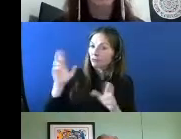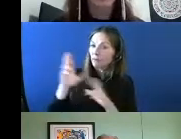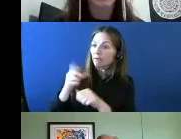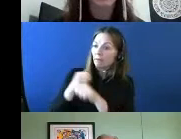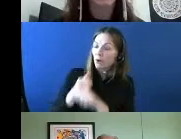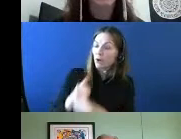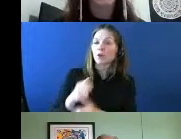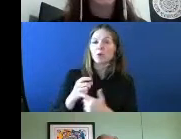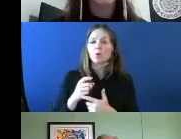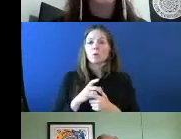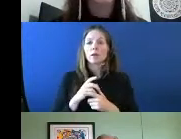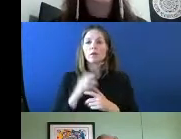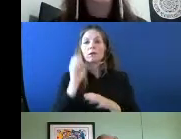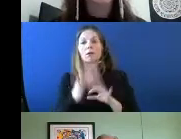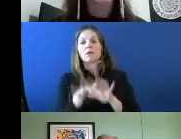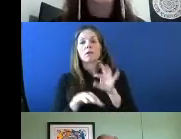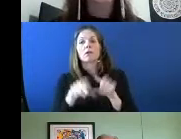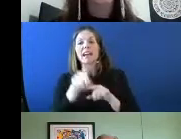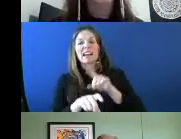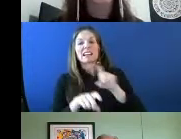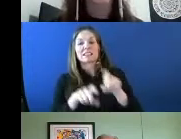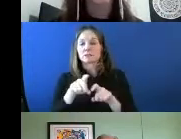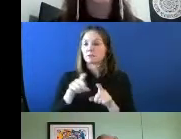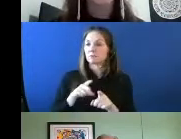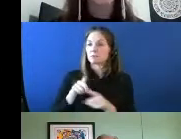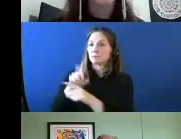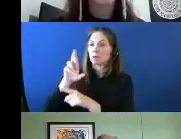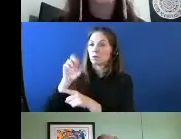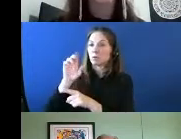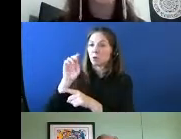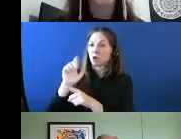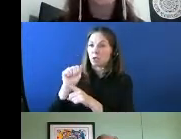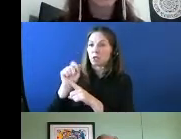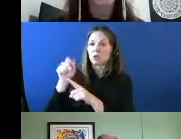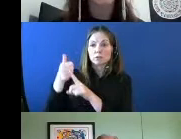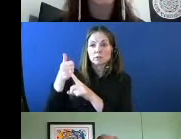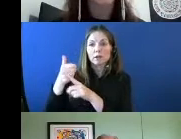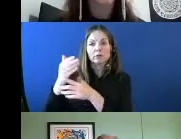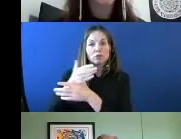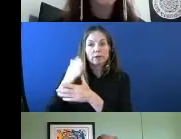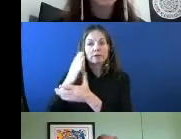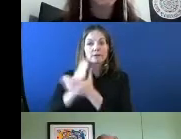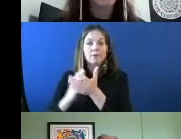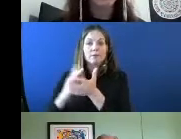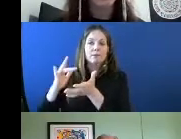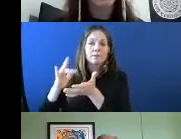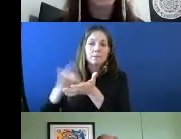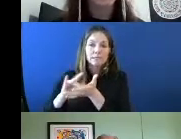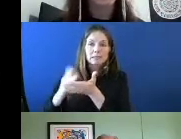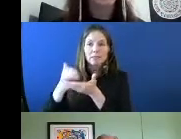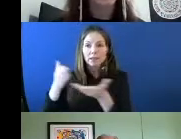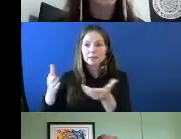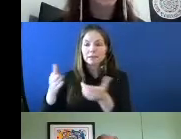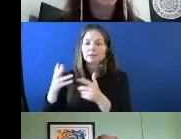they felt needed. Elder Roberta shared with the participants some medicines and some medicine bangs, which was really lovely